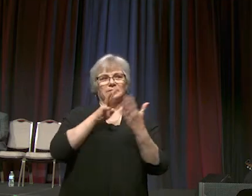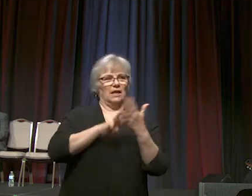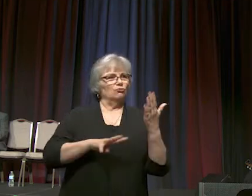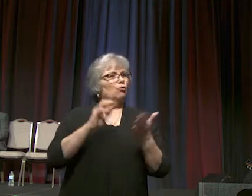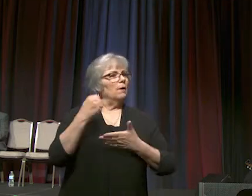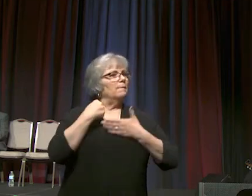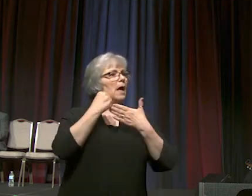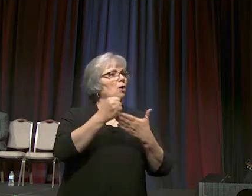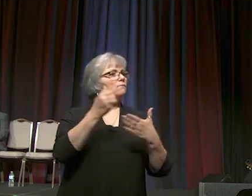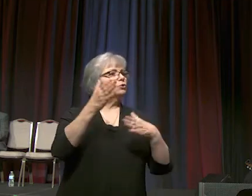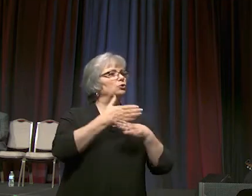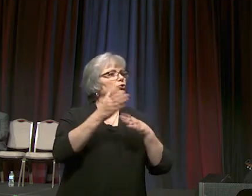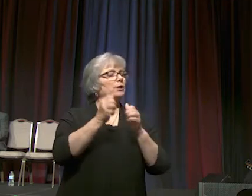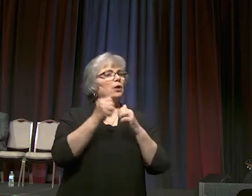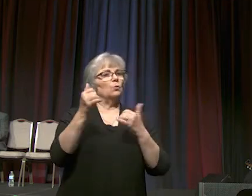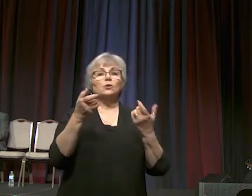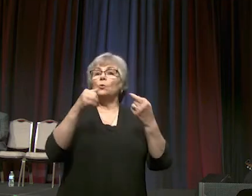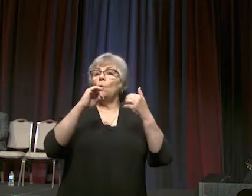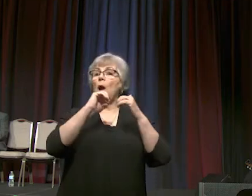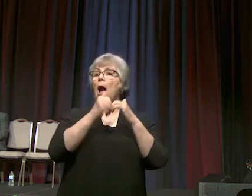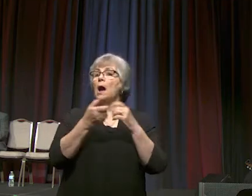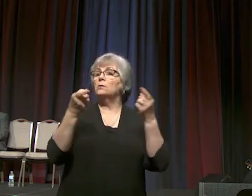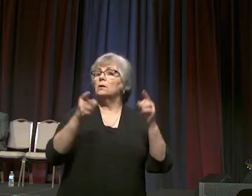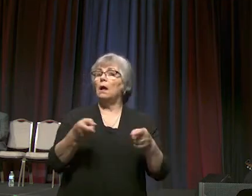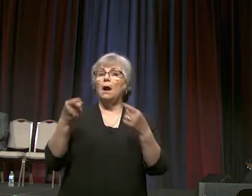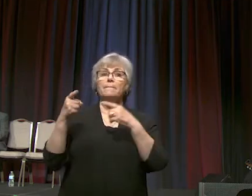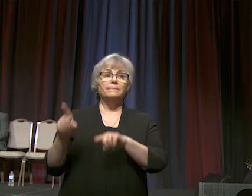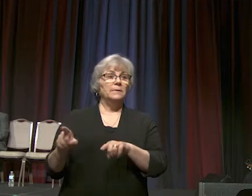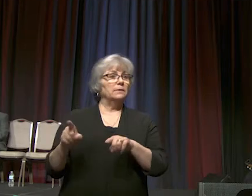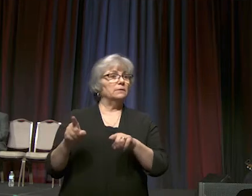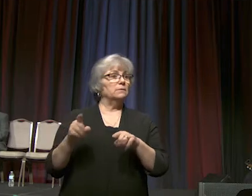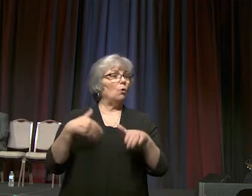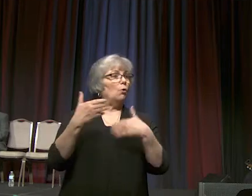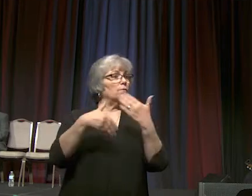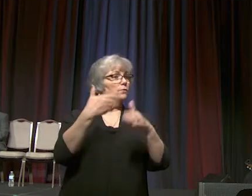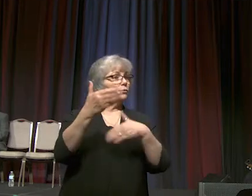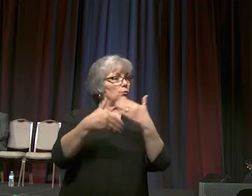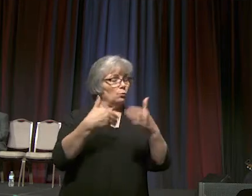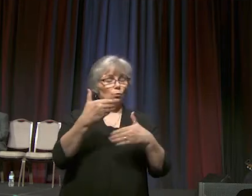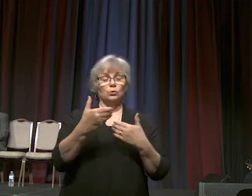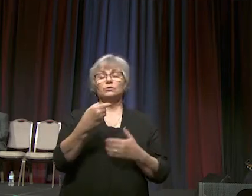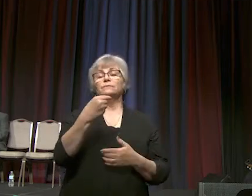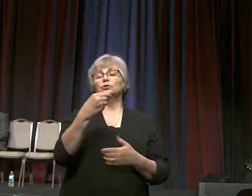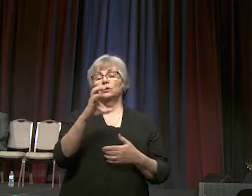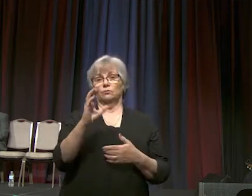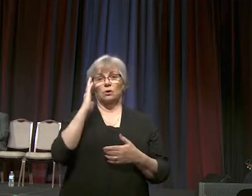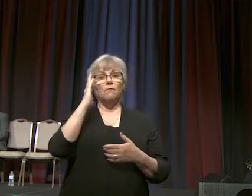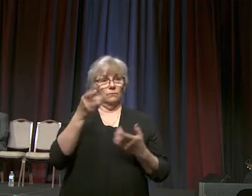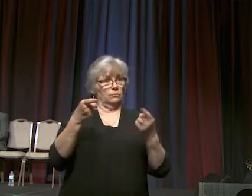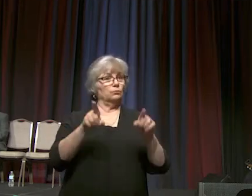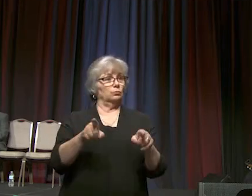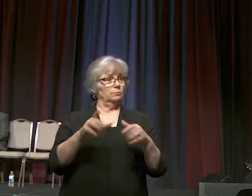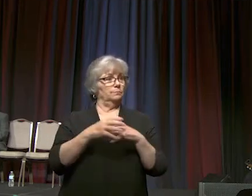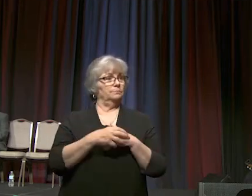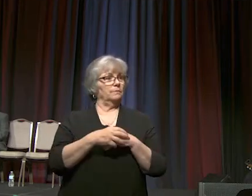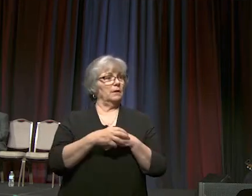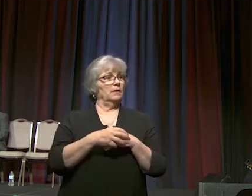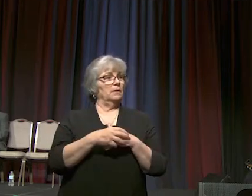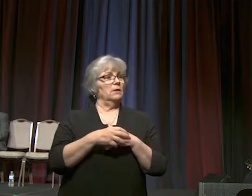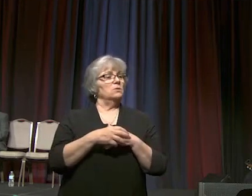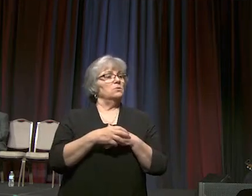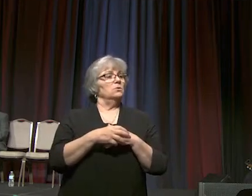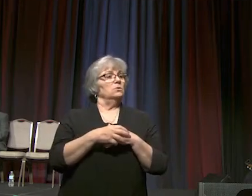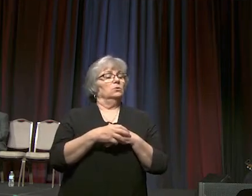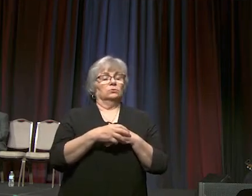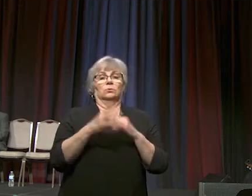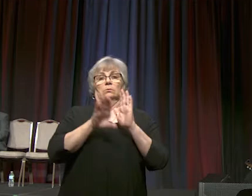with you how that got built and what happens to it over the course of General Conference. So the building of the